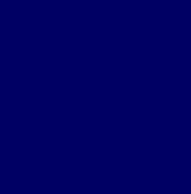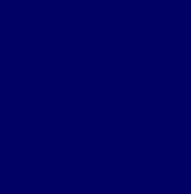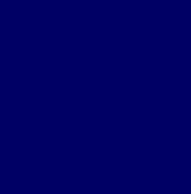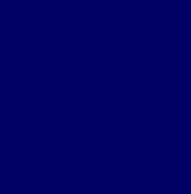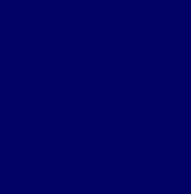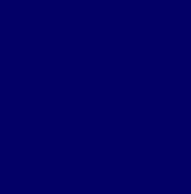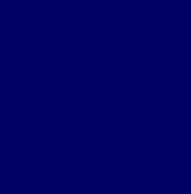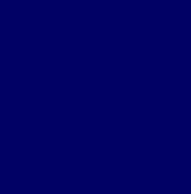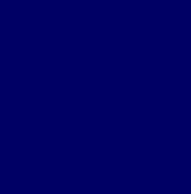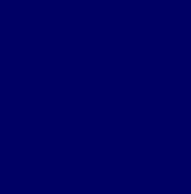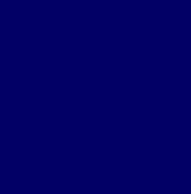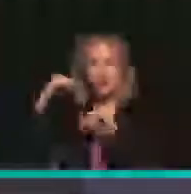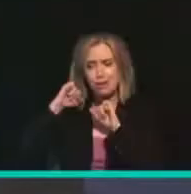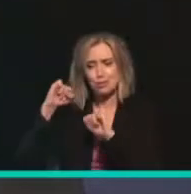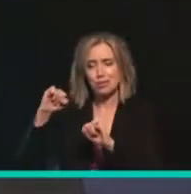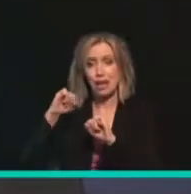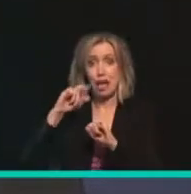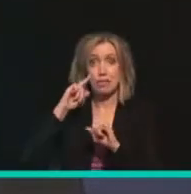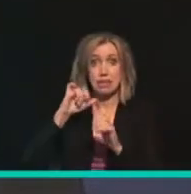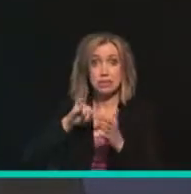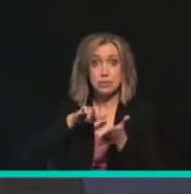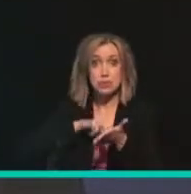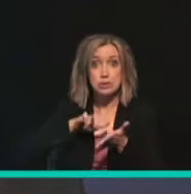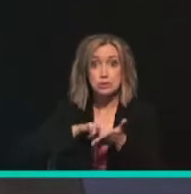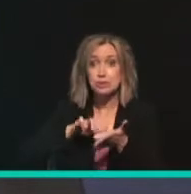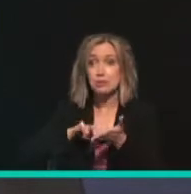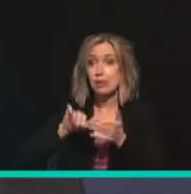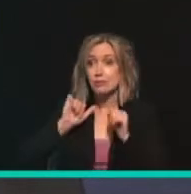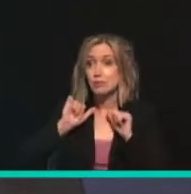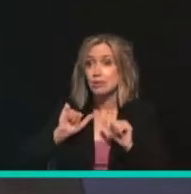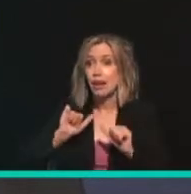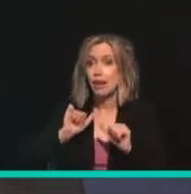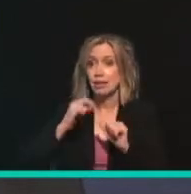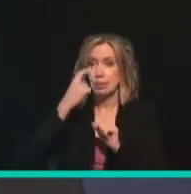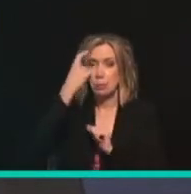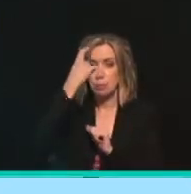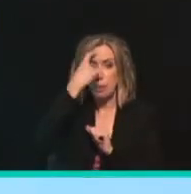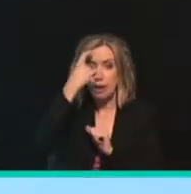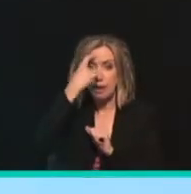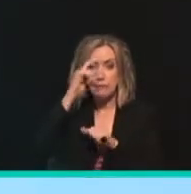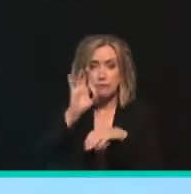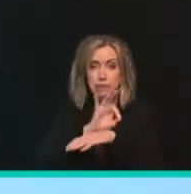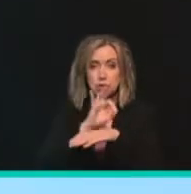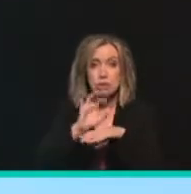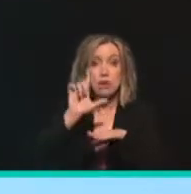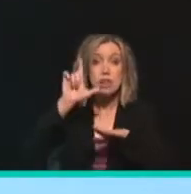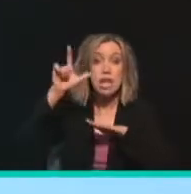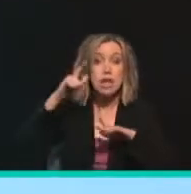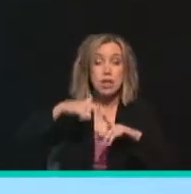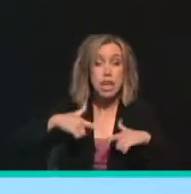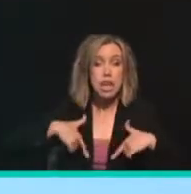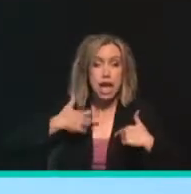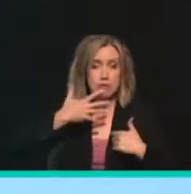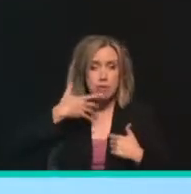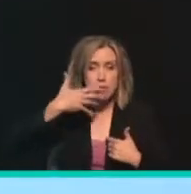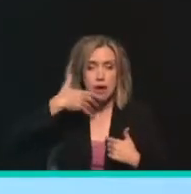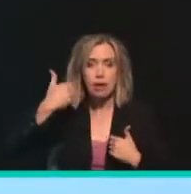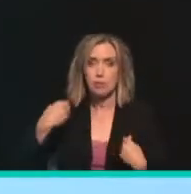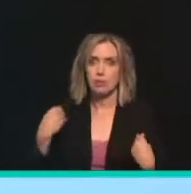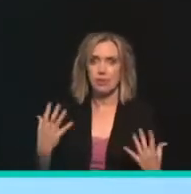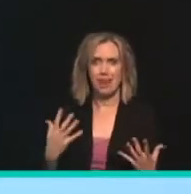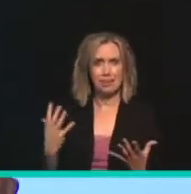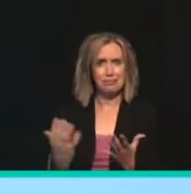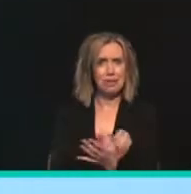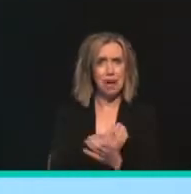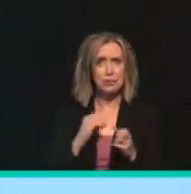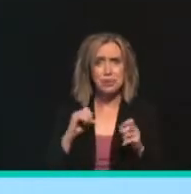research on exercise and cognitive function in late life provides many opportunities for ministry at a level of